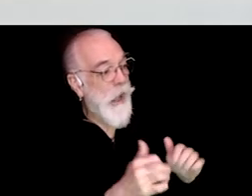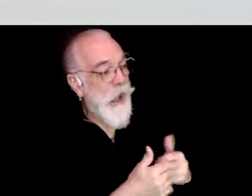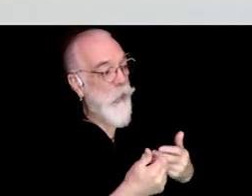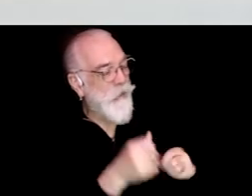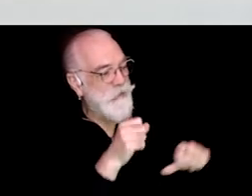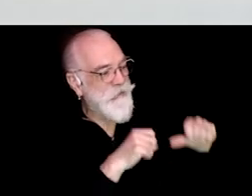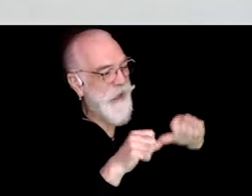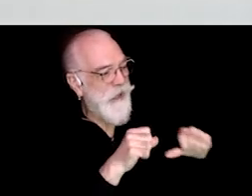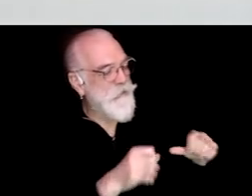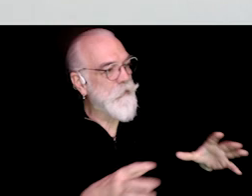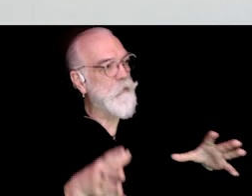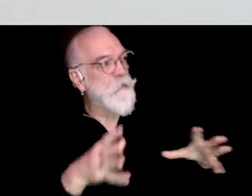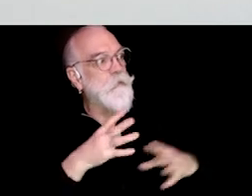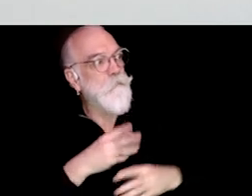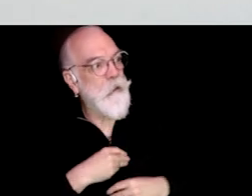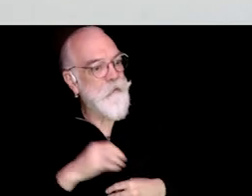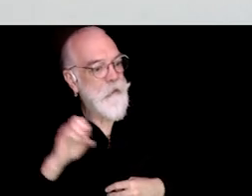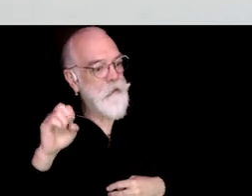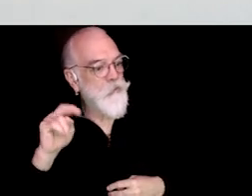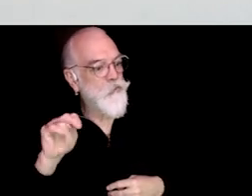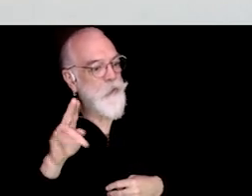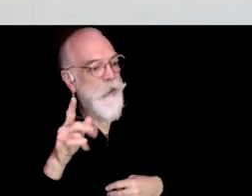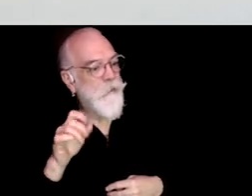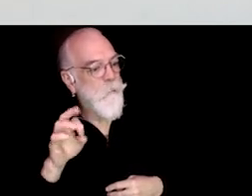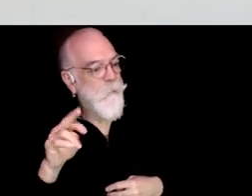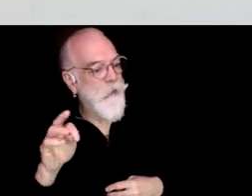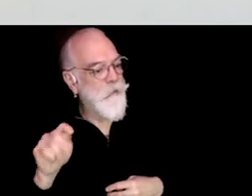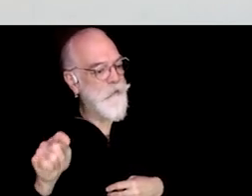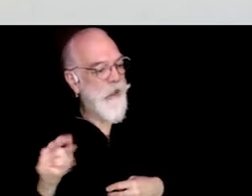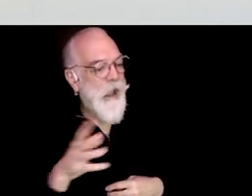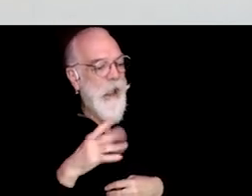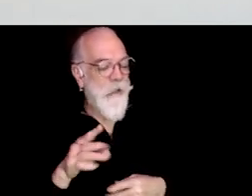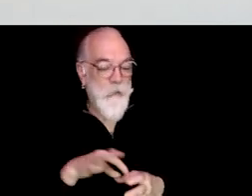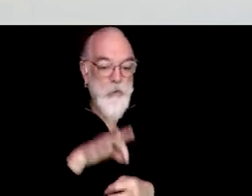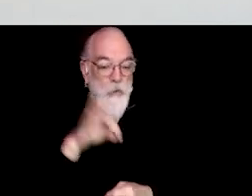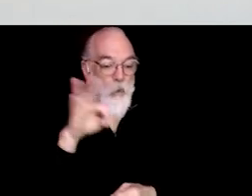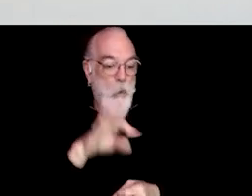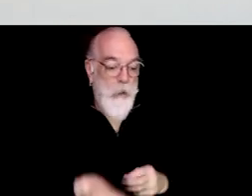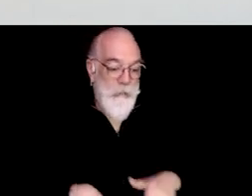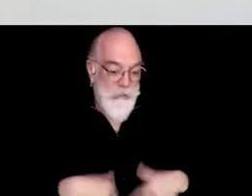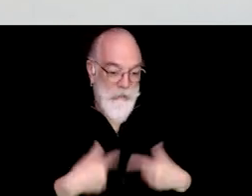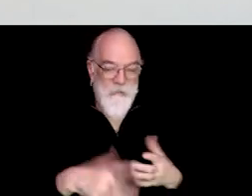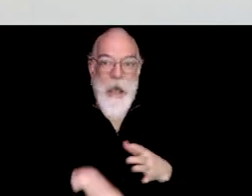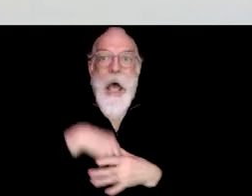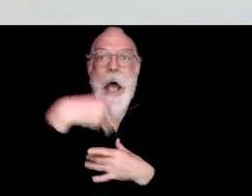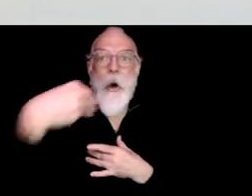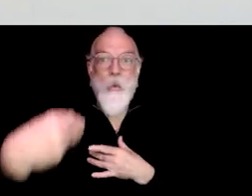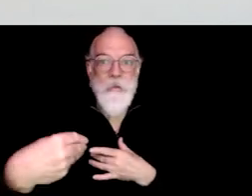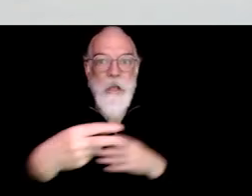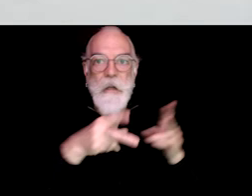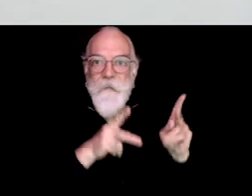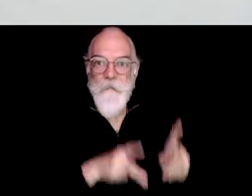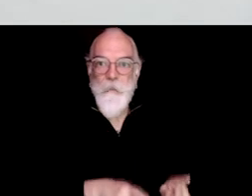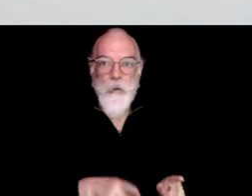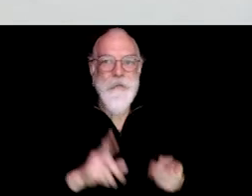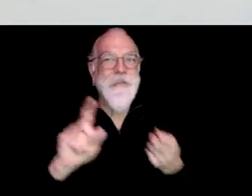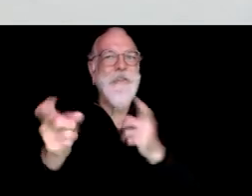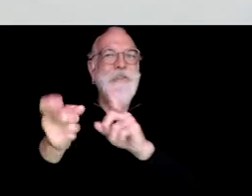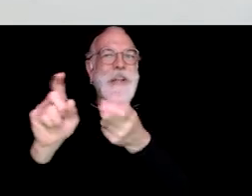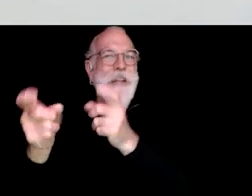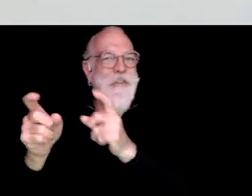about how a science that embraces enchantment and the idea of a soul that lives outside of the individual could change